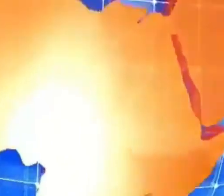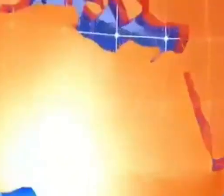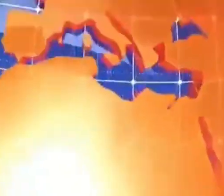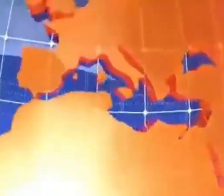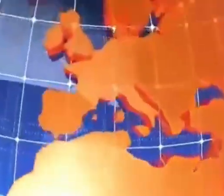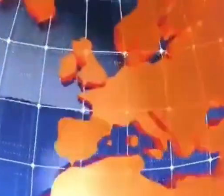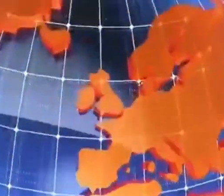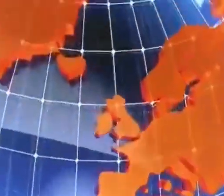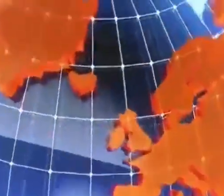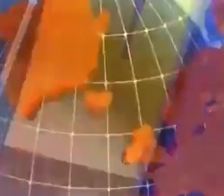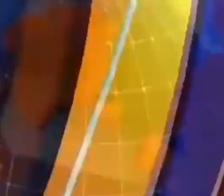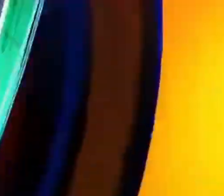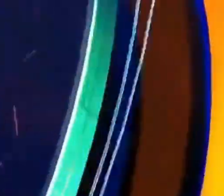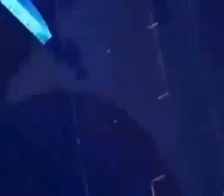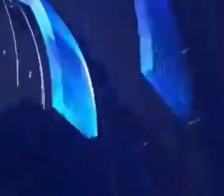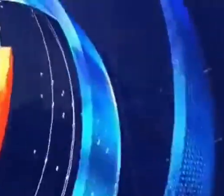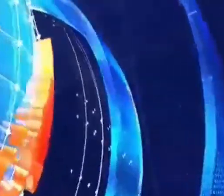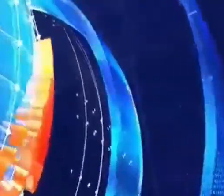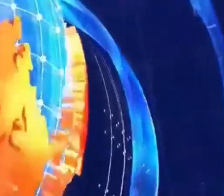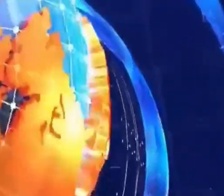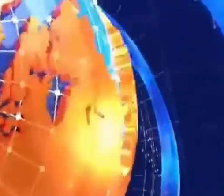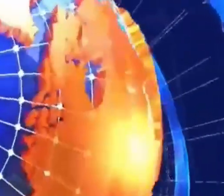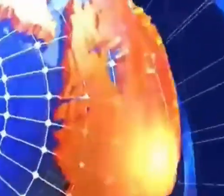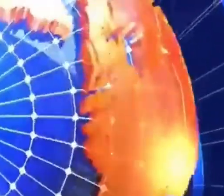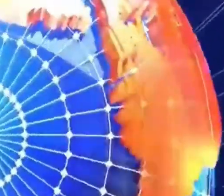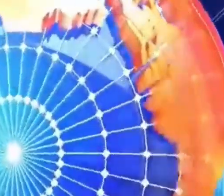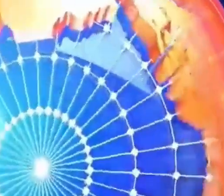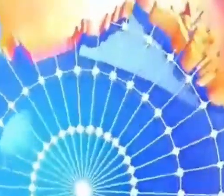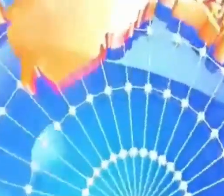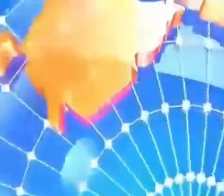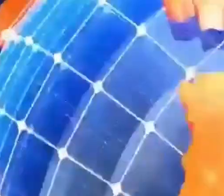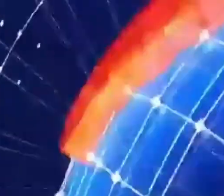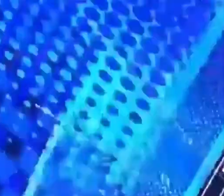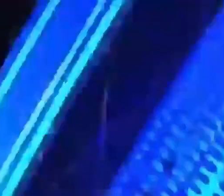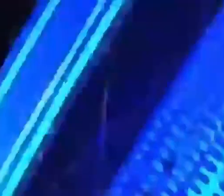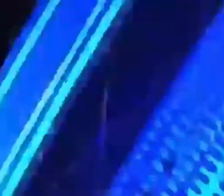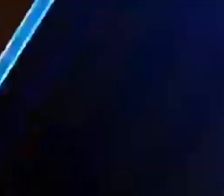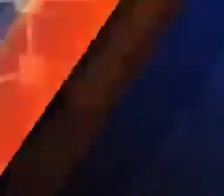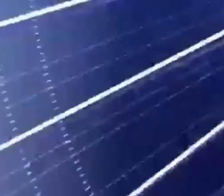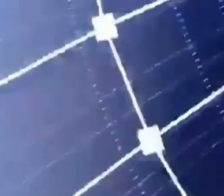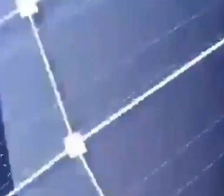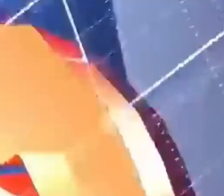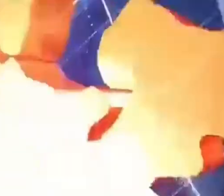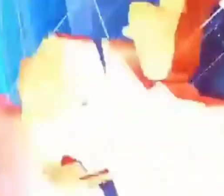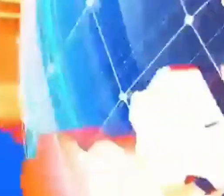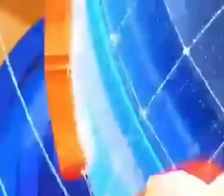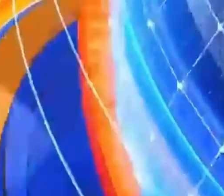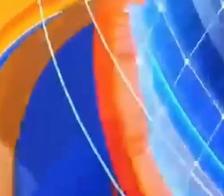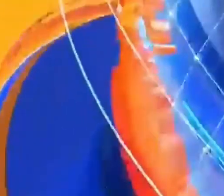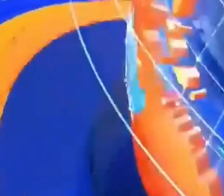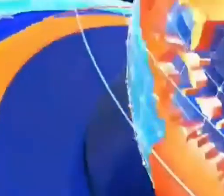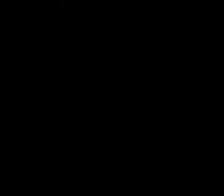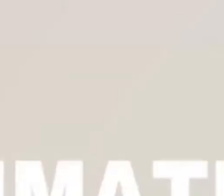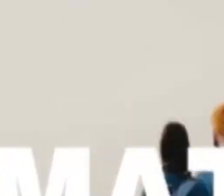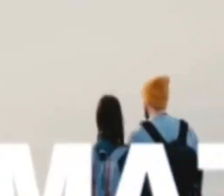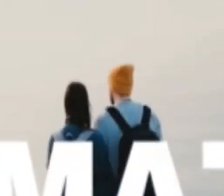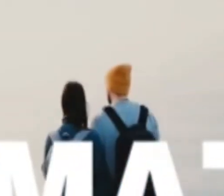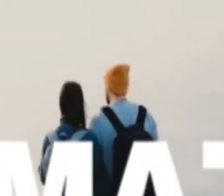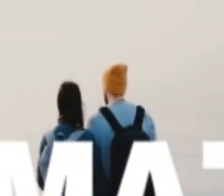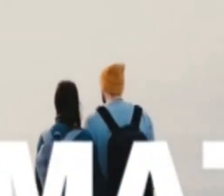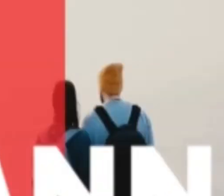important role in that discussion. We are absolutely, you know, in conversation with them. We're in regular conversation with a variety